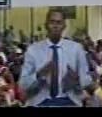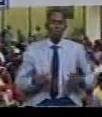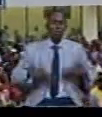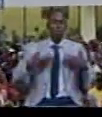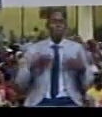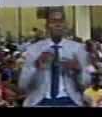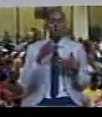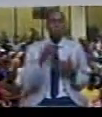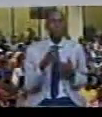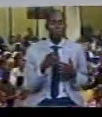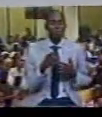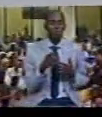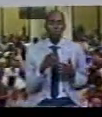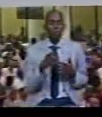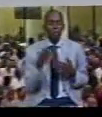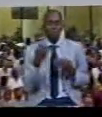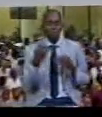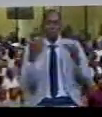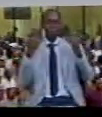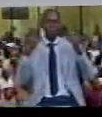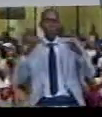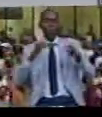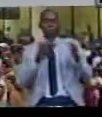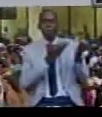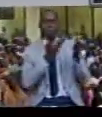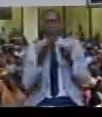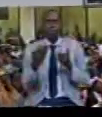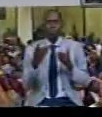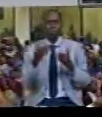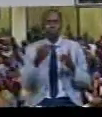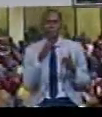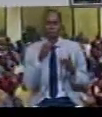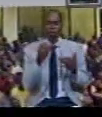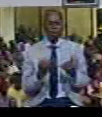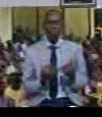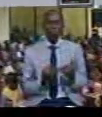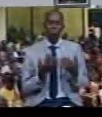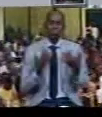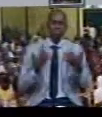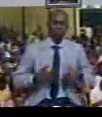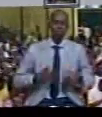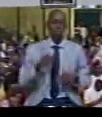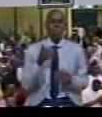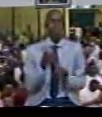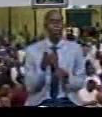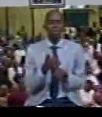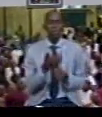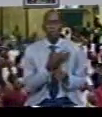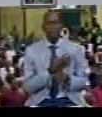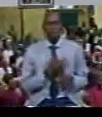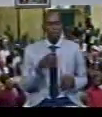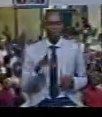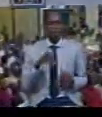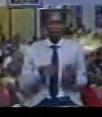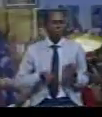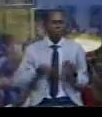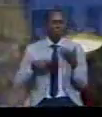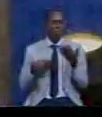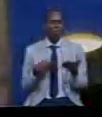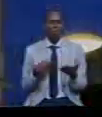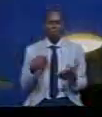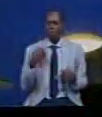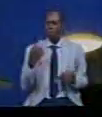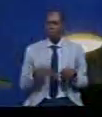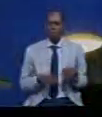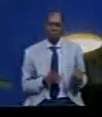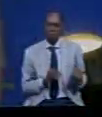The standard you set for yourself, you are disappointing yourself. And then you come, you say, pride is there. We cannot move with